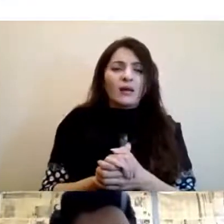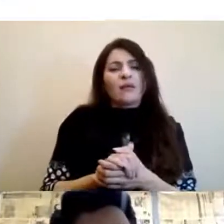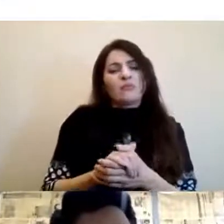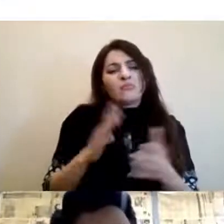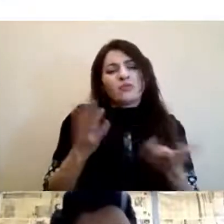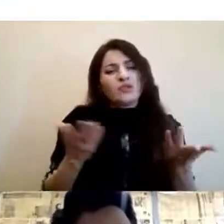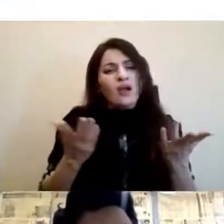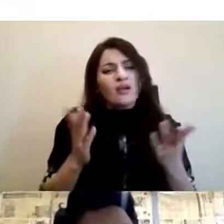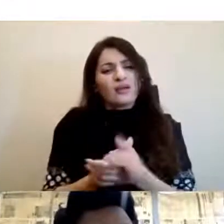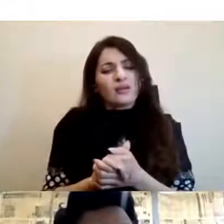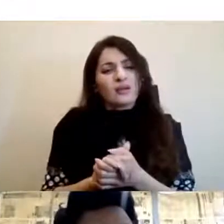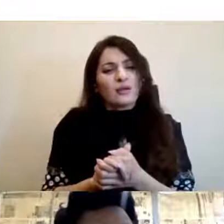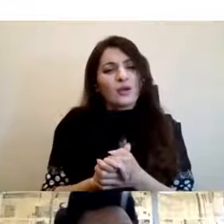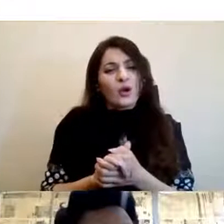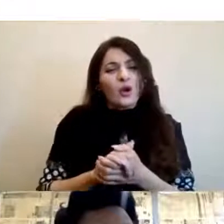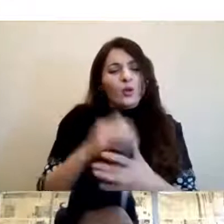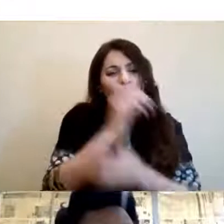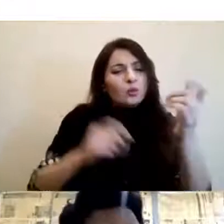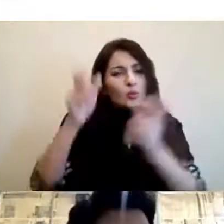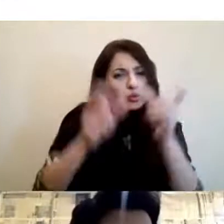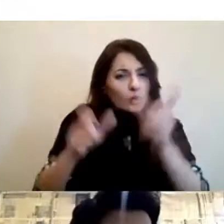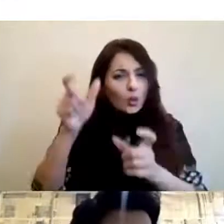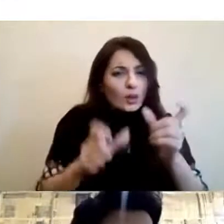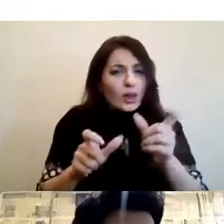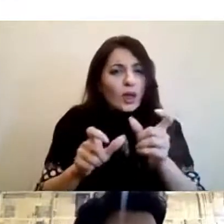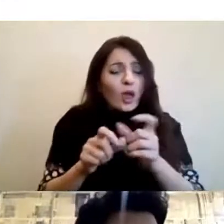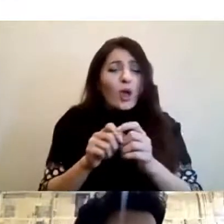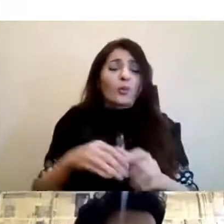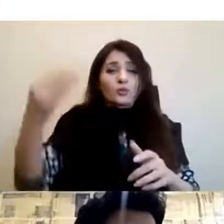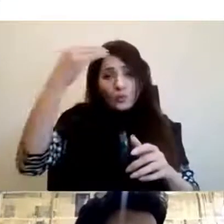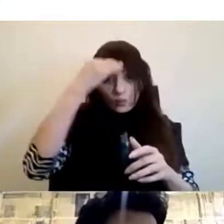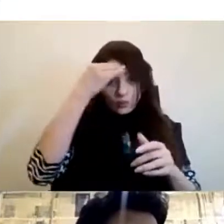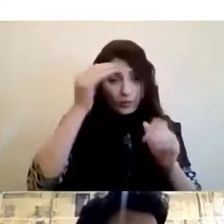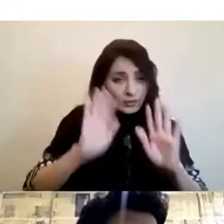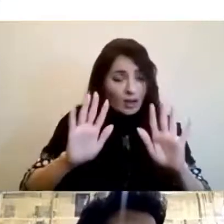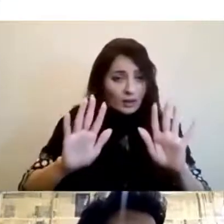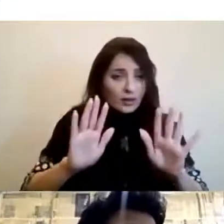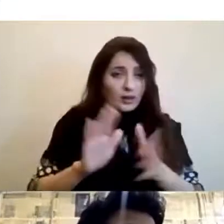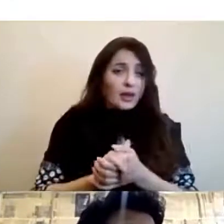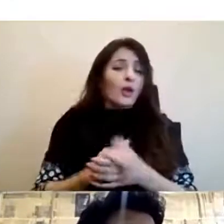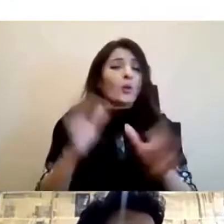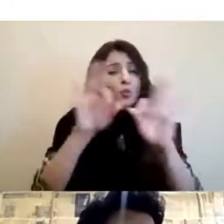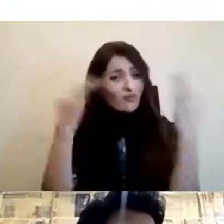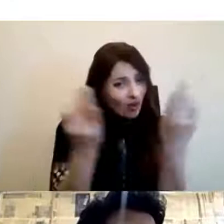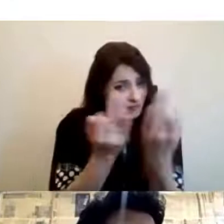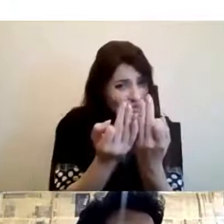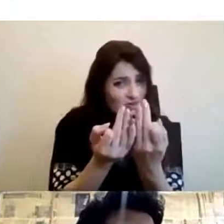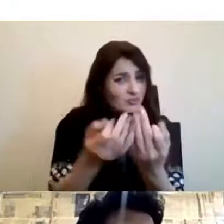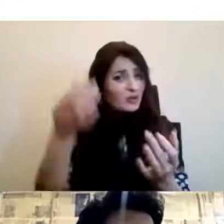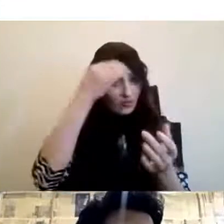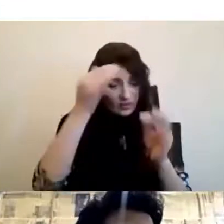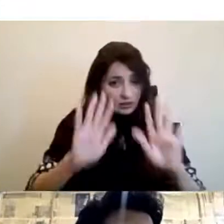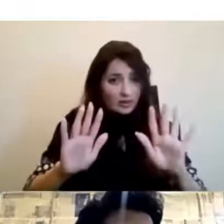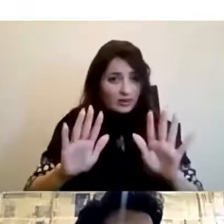for people with disability who may be facing challenges from the start. Their families may face challenges economically,